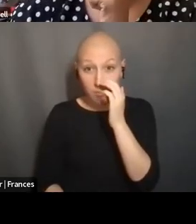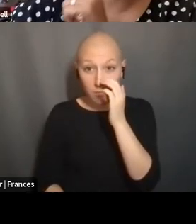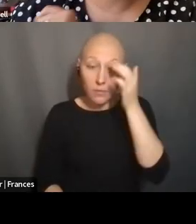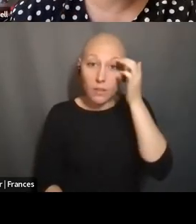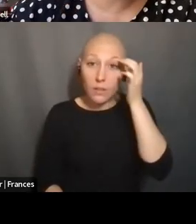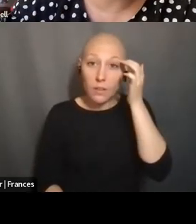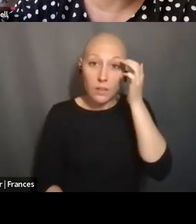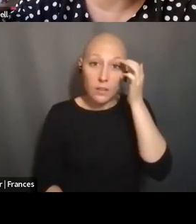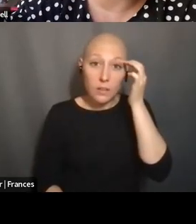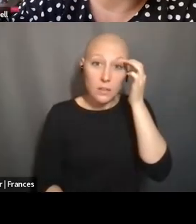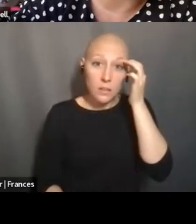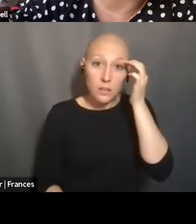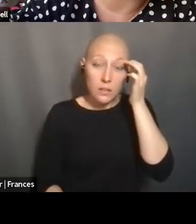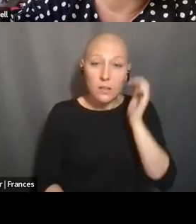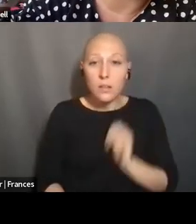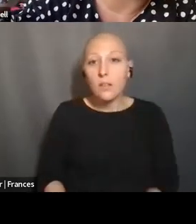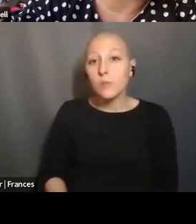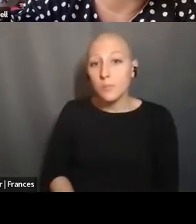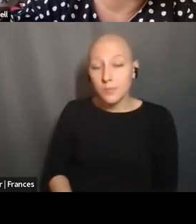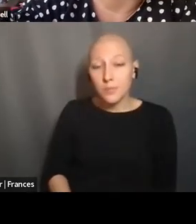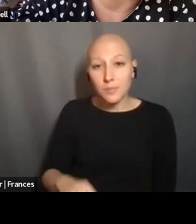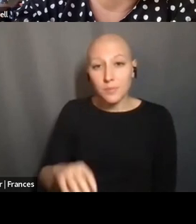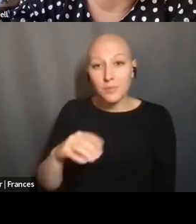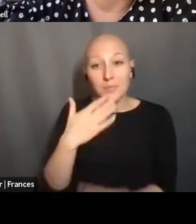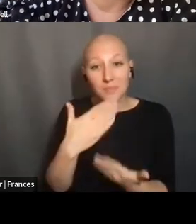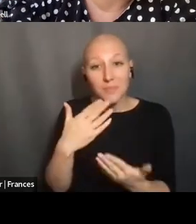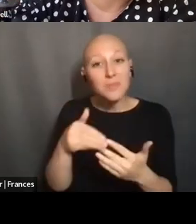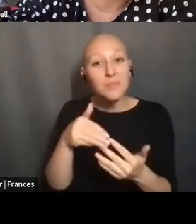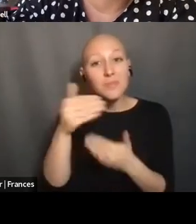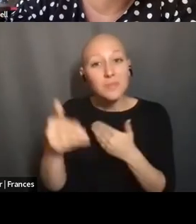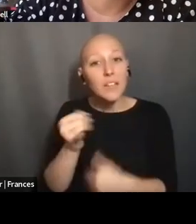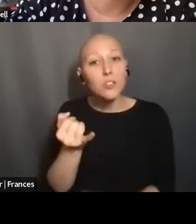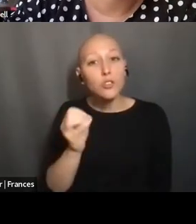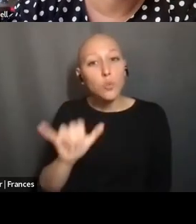Thank you. And our next panelist will be Joy Boyer.